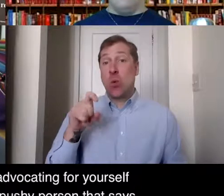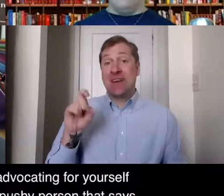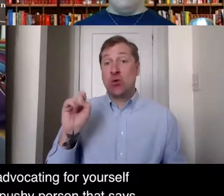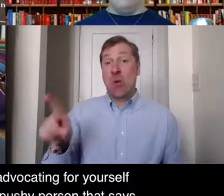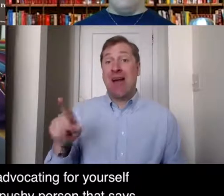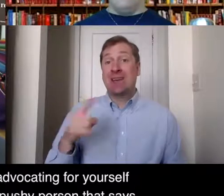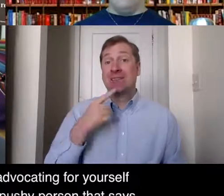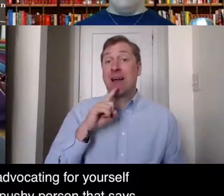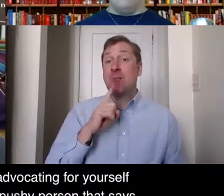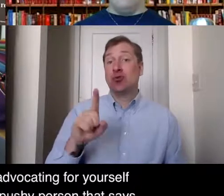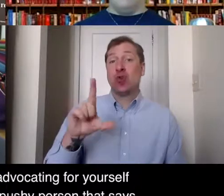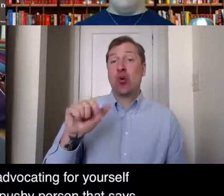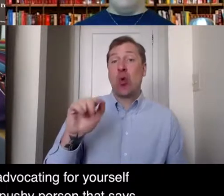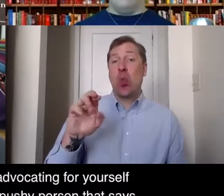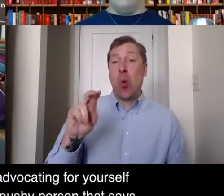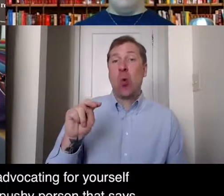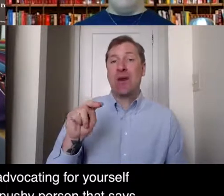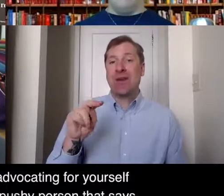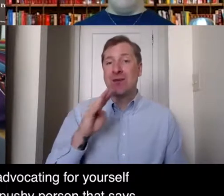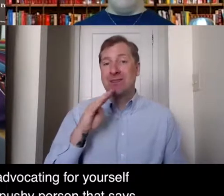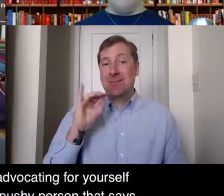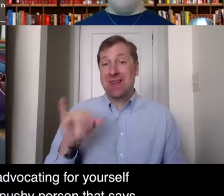this, but constantly